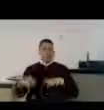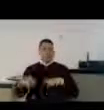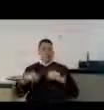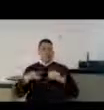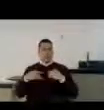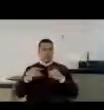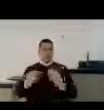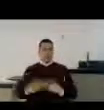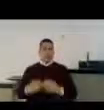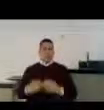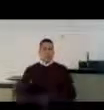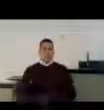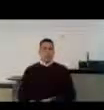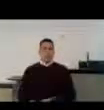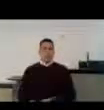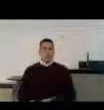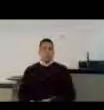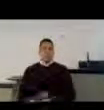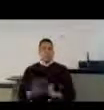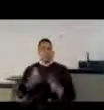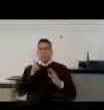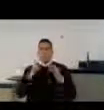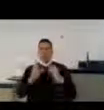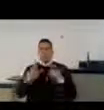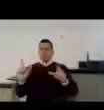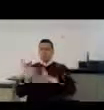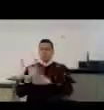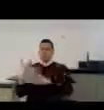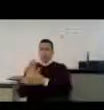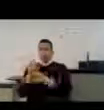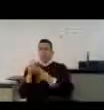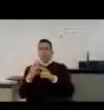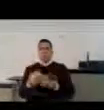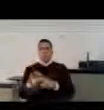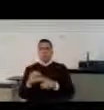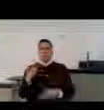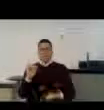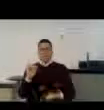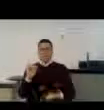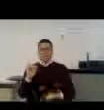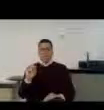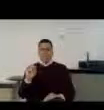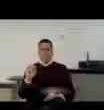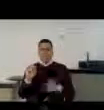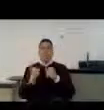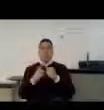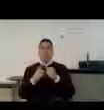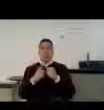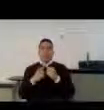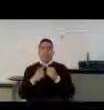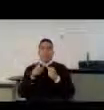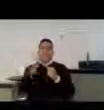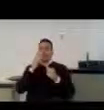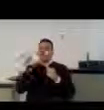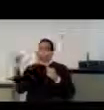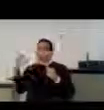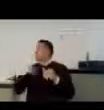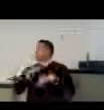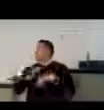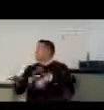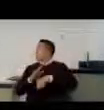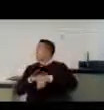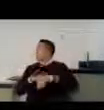Before we watch a powerful short film called Ian, I want to draw our attention to our disclaimer on the